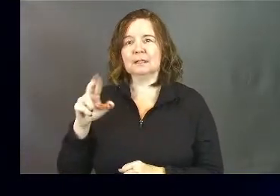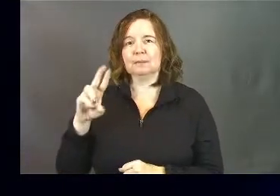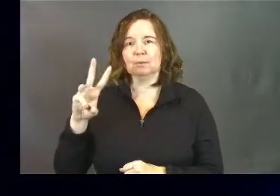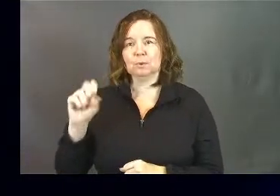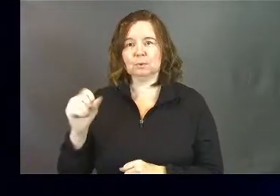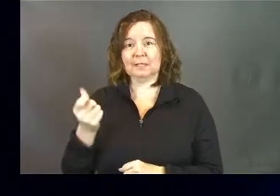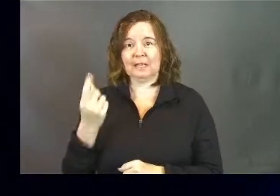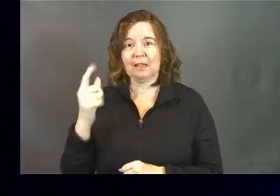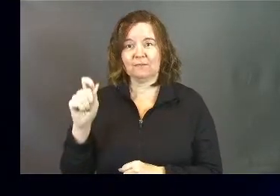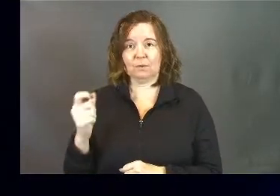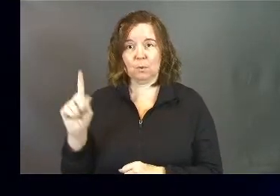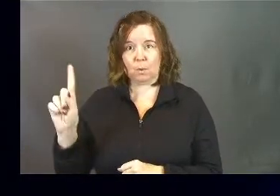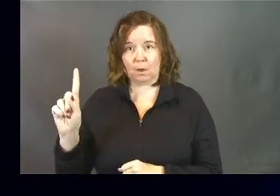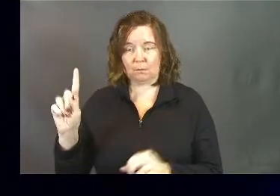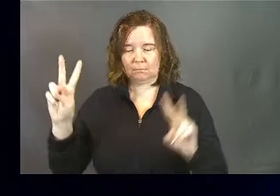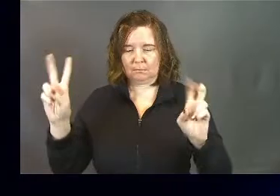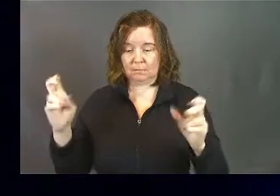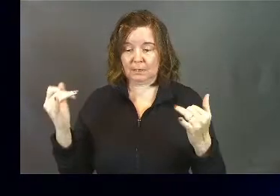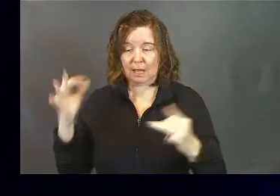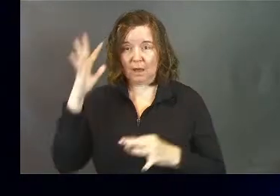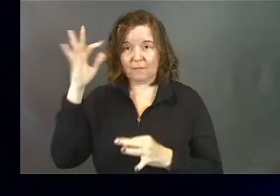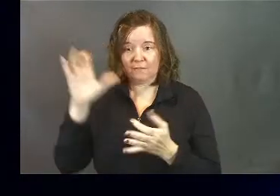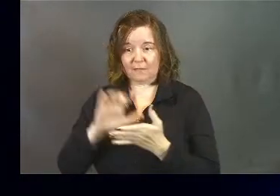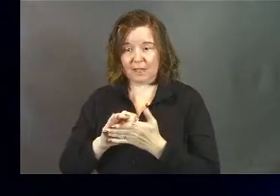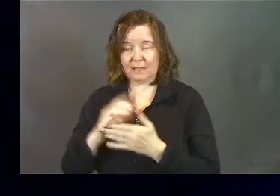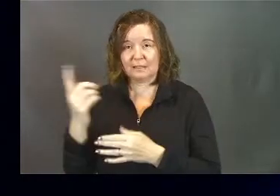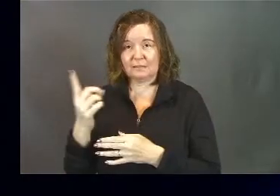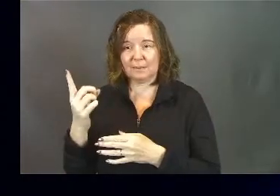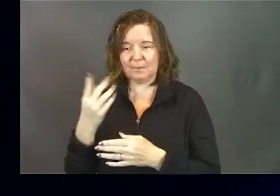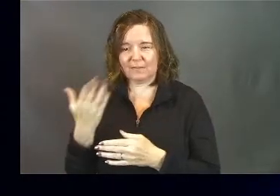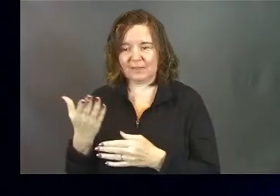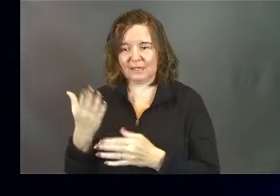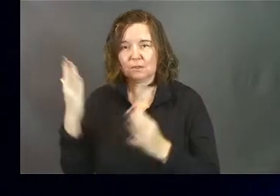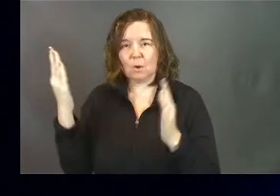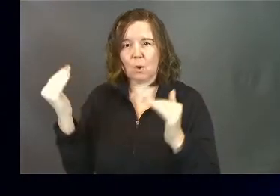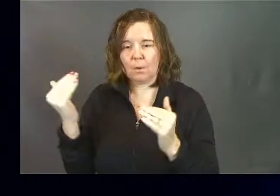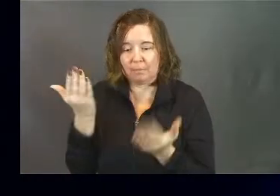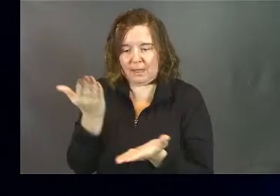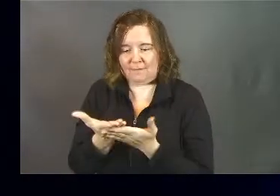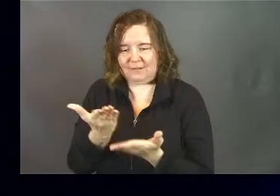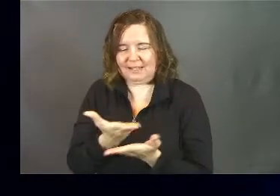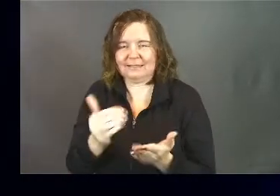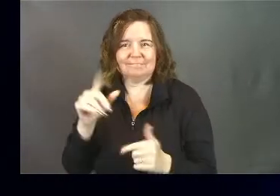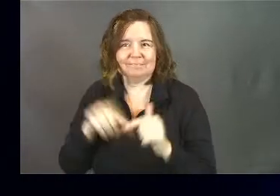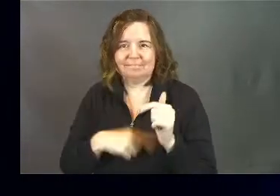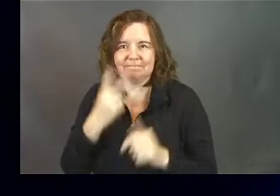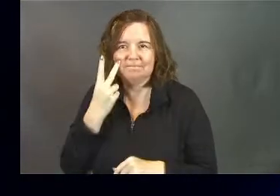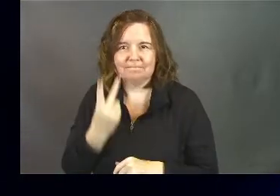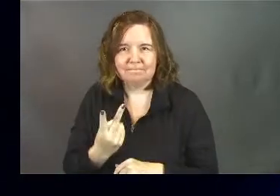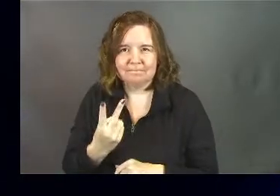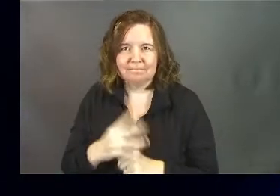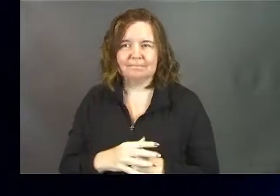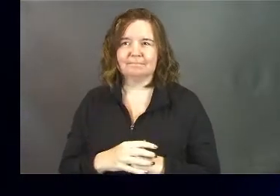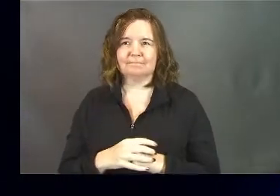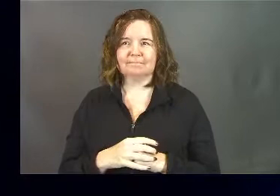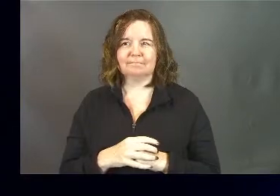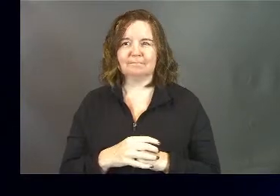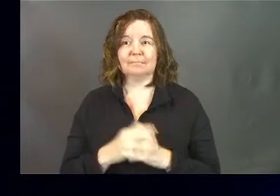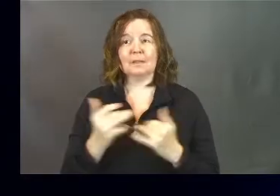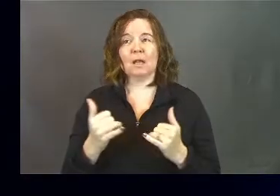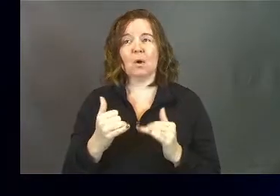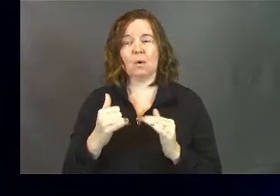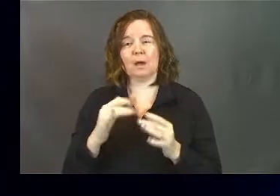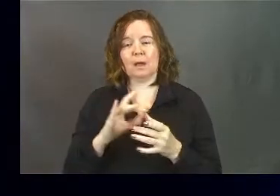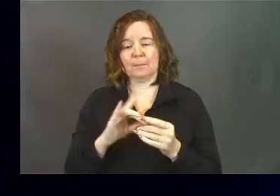Hebrews 11:1 says, now faith is the substance of things hoped for, the evidence of things not seen. Now I'm going